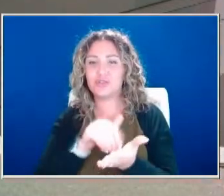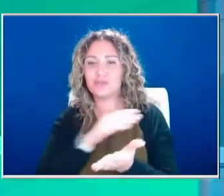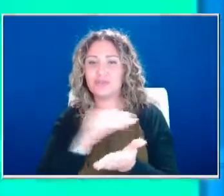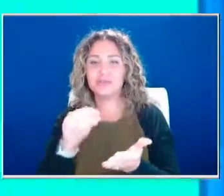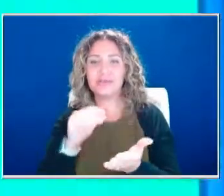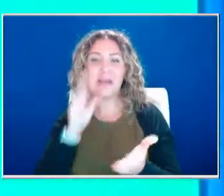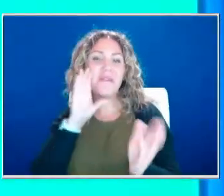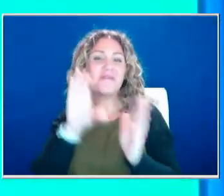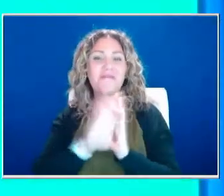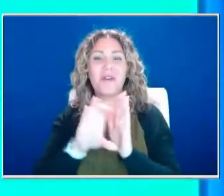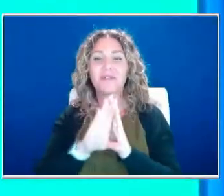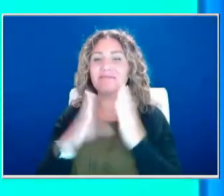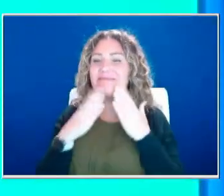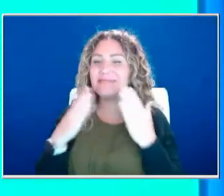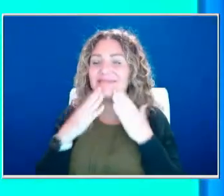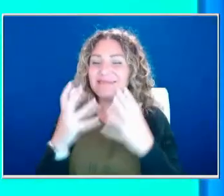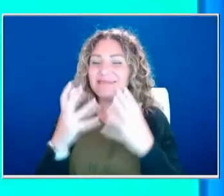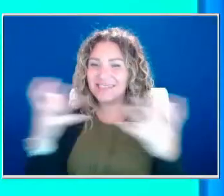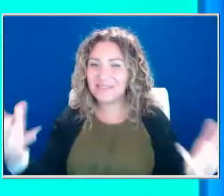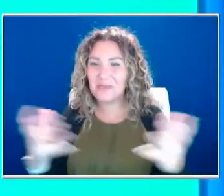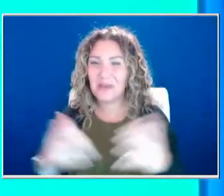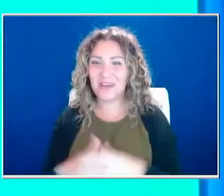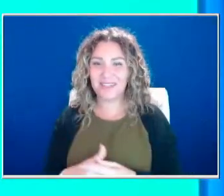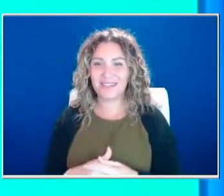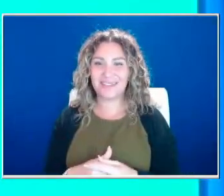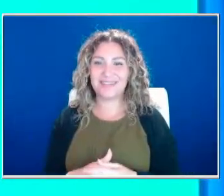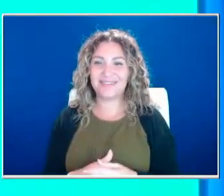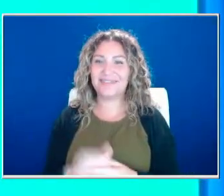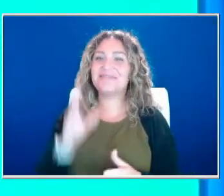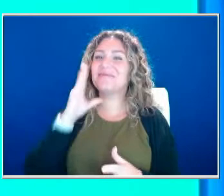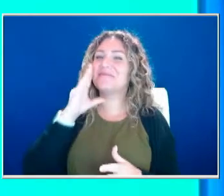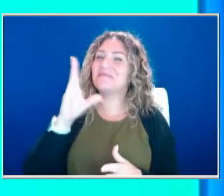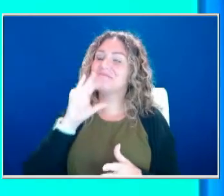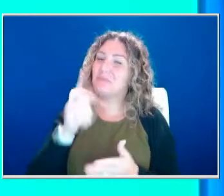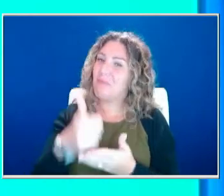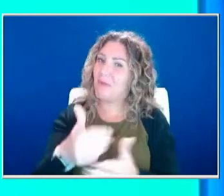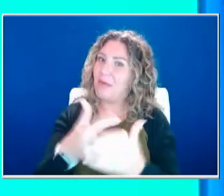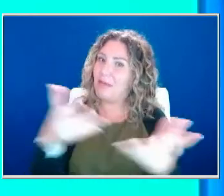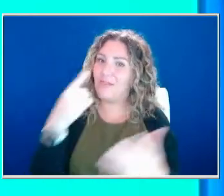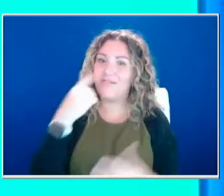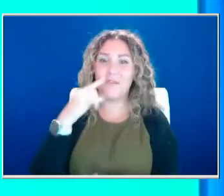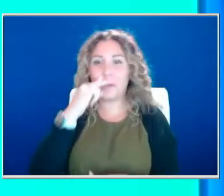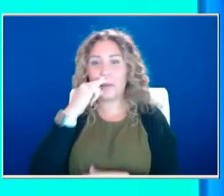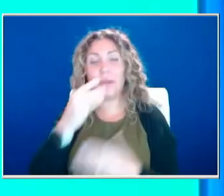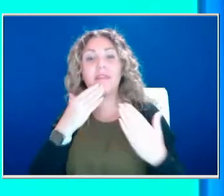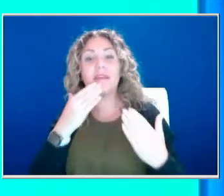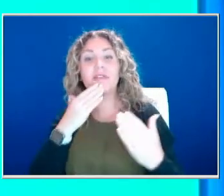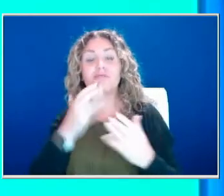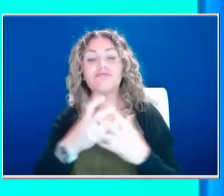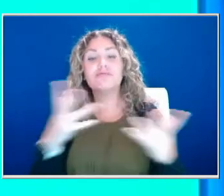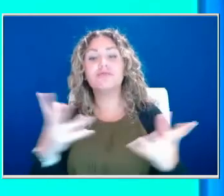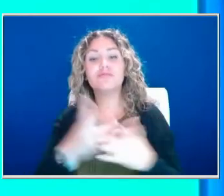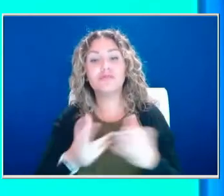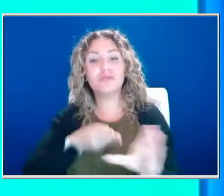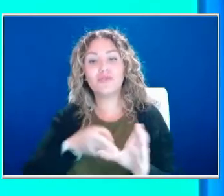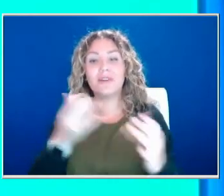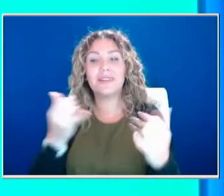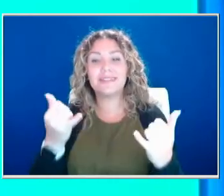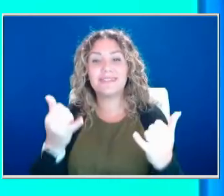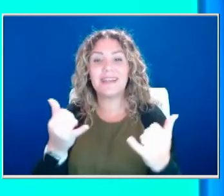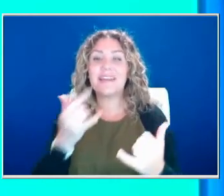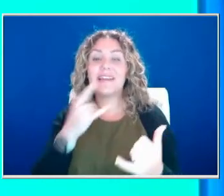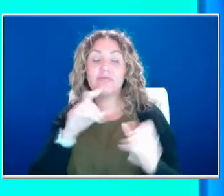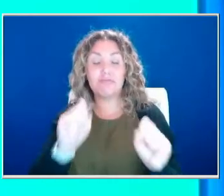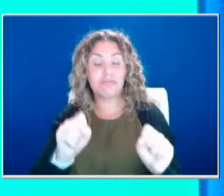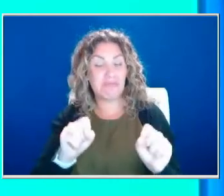thank them very much. Those will go a long way for those kiddos and their parents. Well, thank you so much for being with us today. Don't forget you can catch our updates anytime